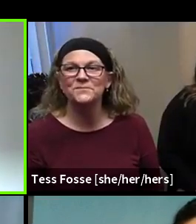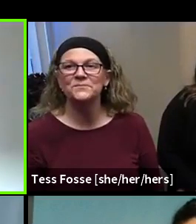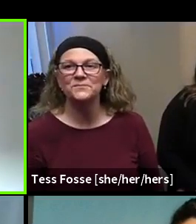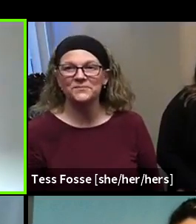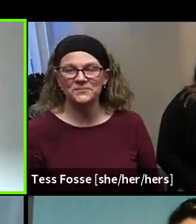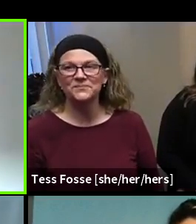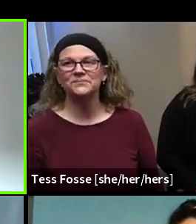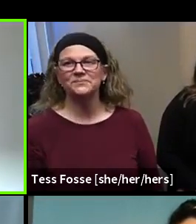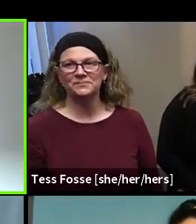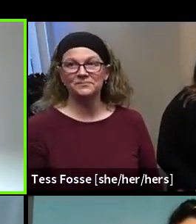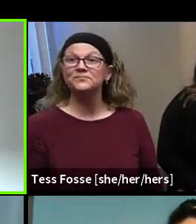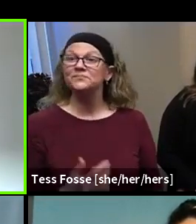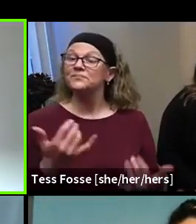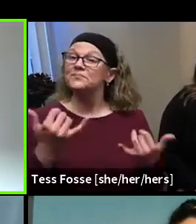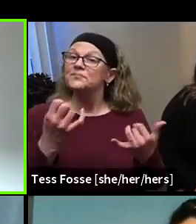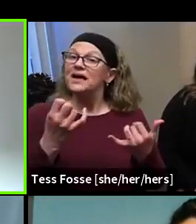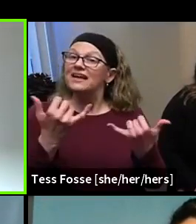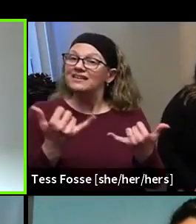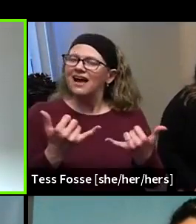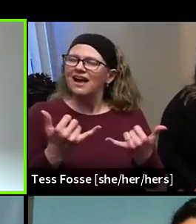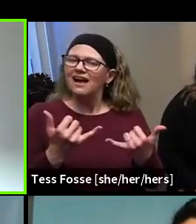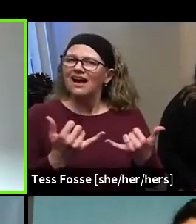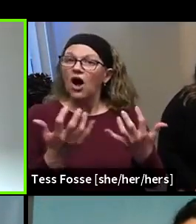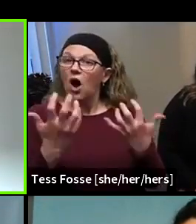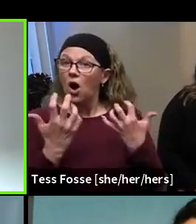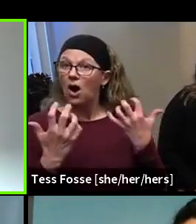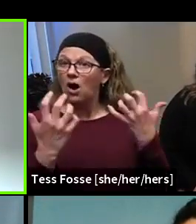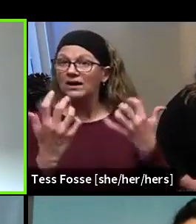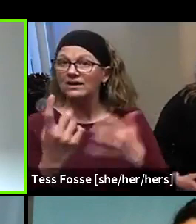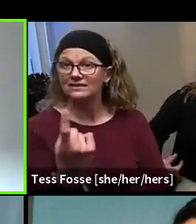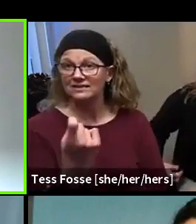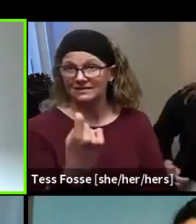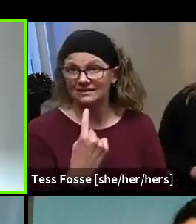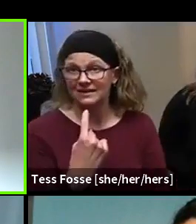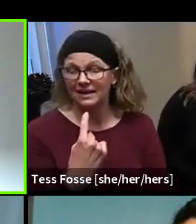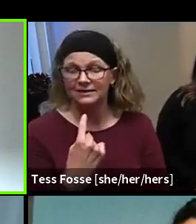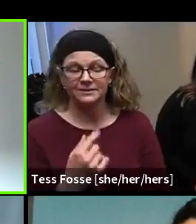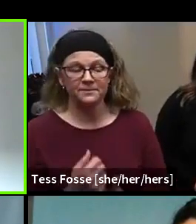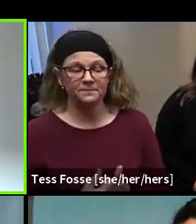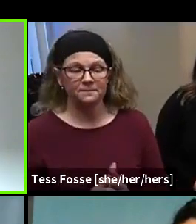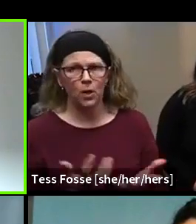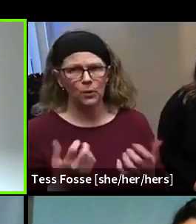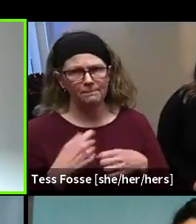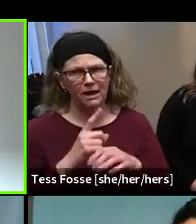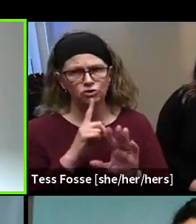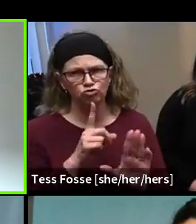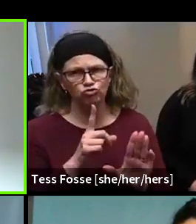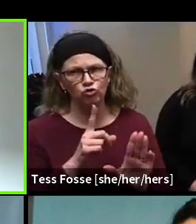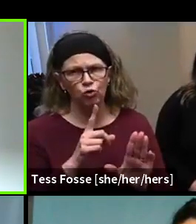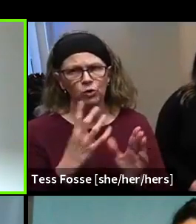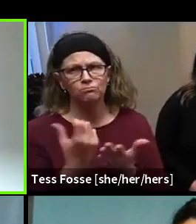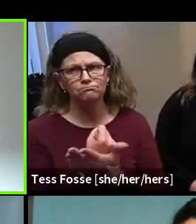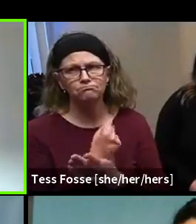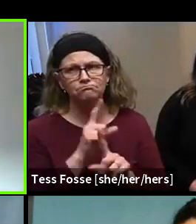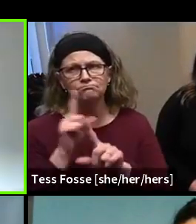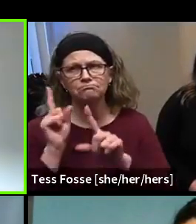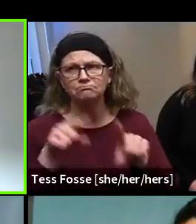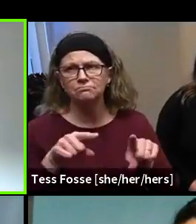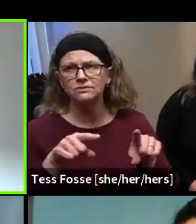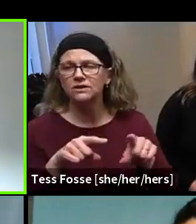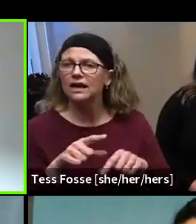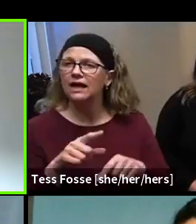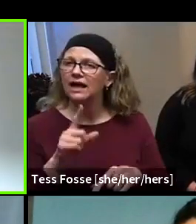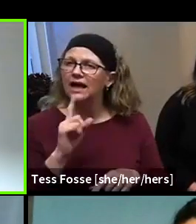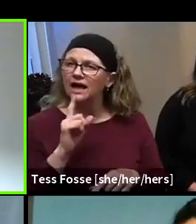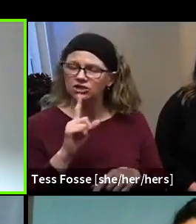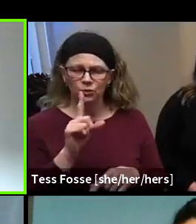Okay, so I did have a question actually from the audience that I wanted to make sure we did answer. It was actually a